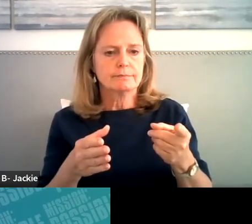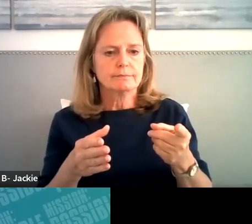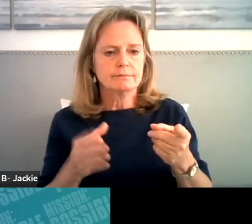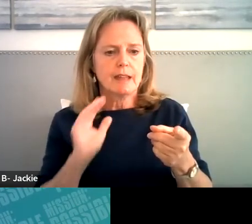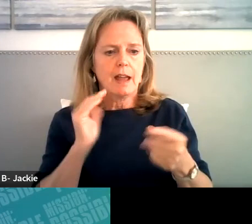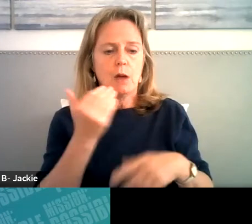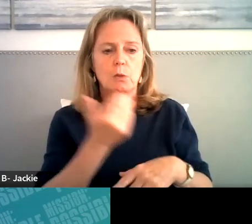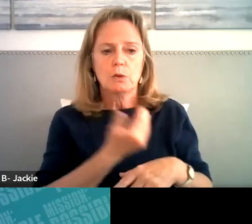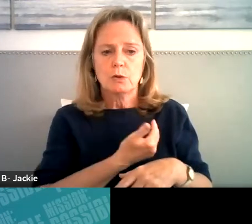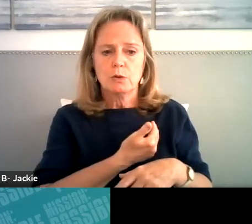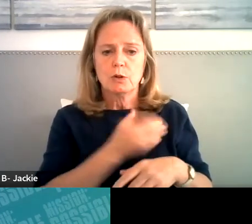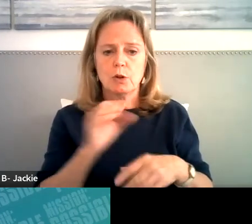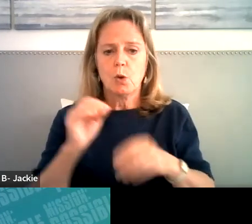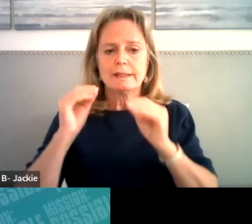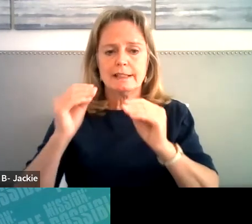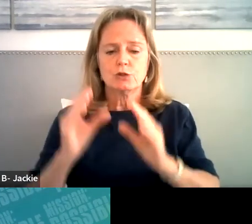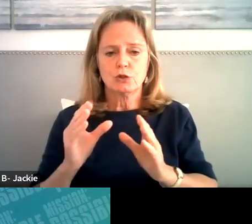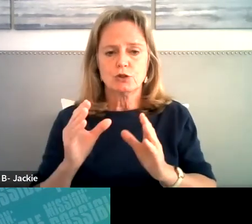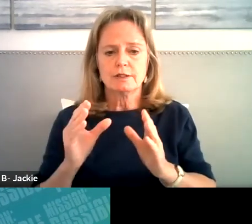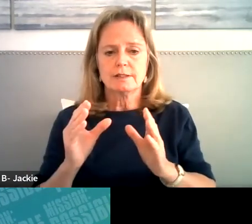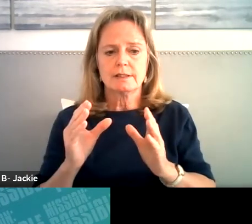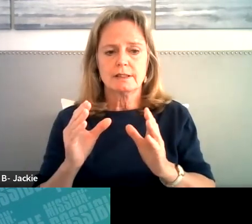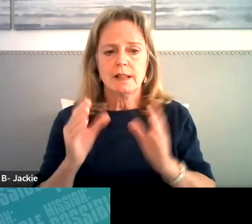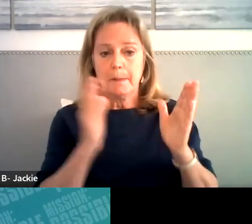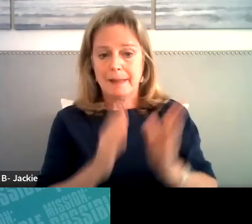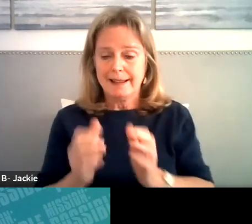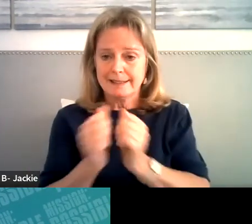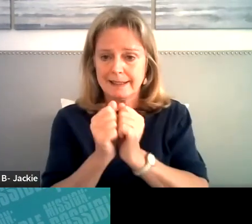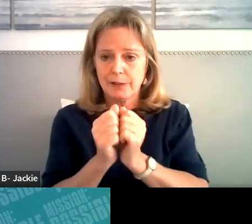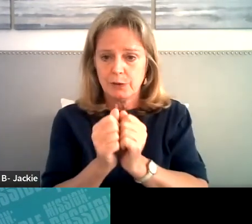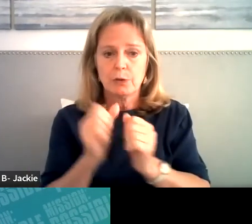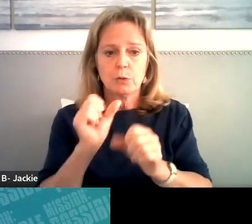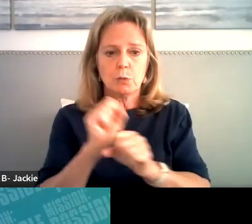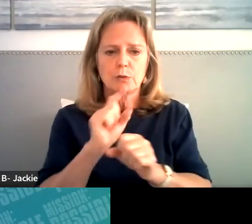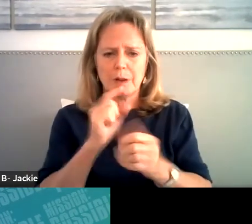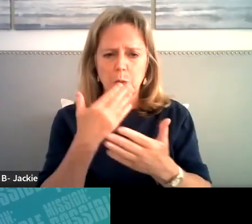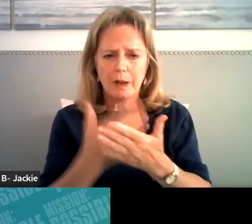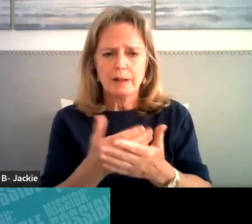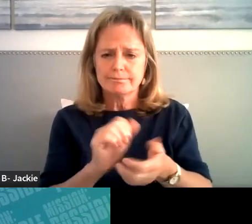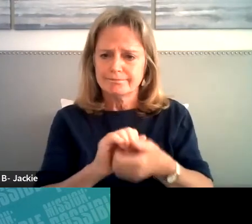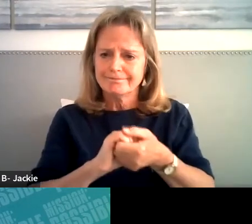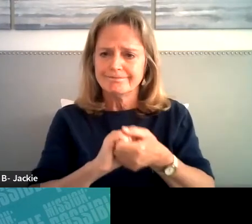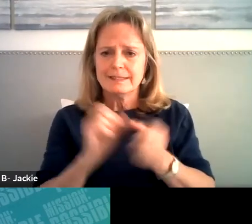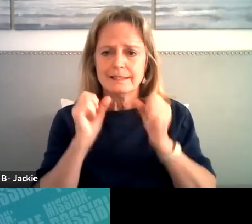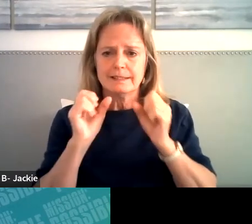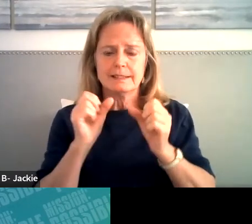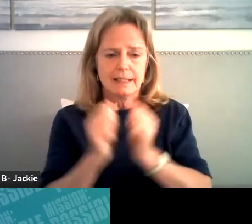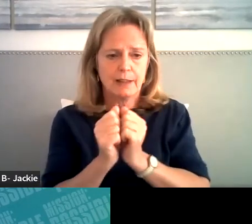Our co-teachers plan together, work really well together.